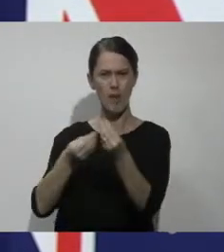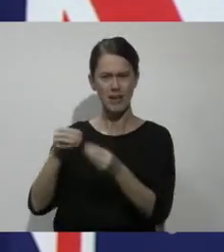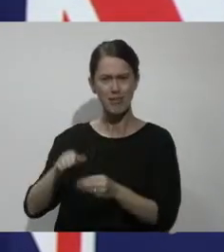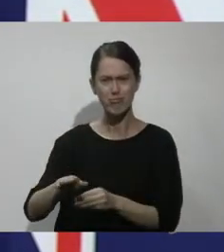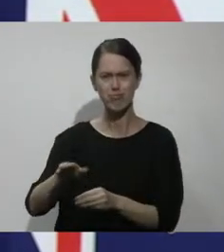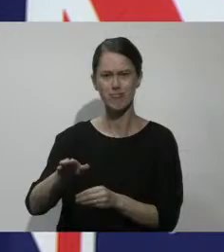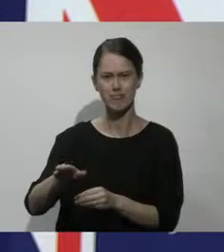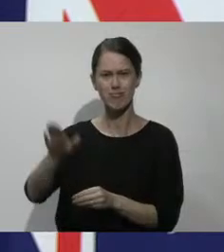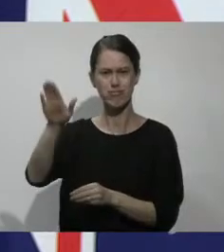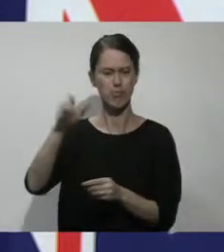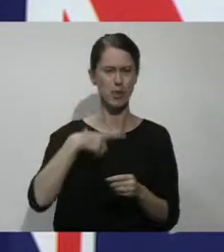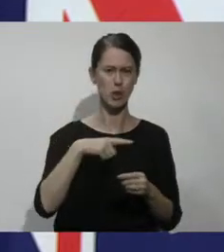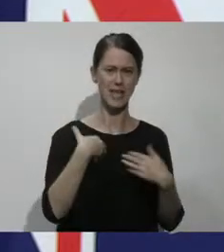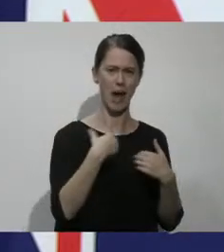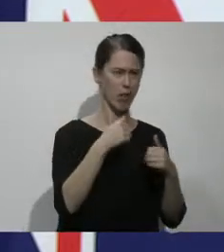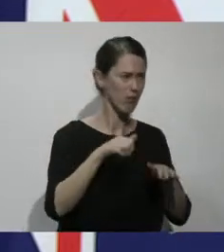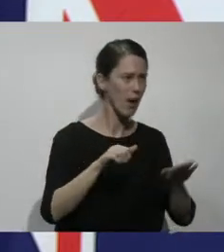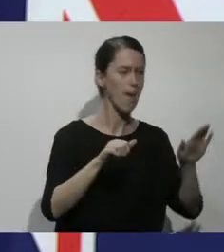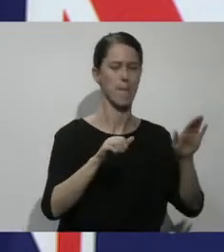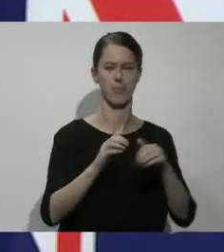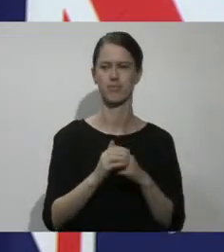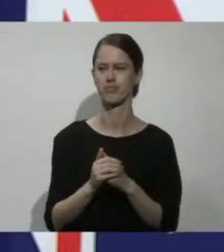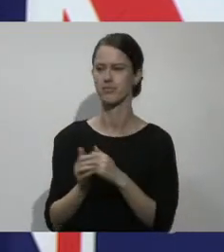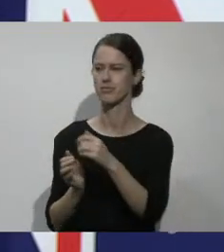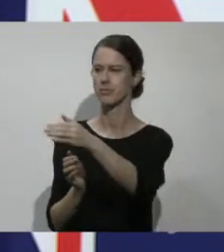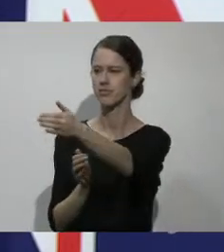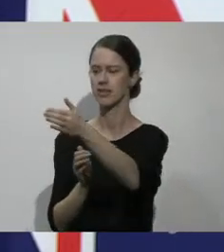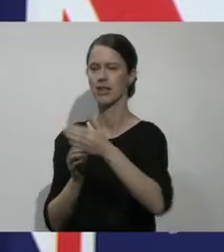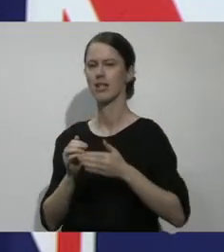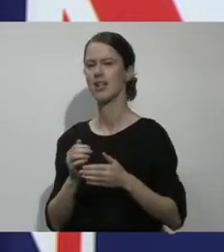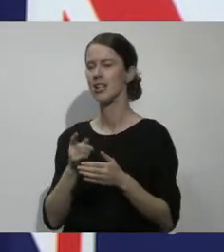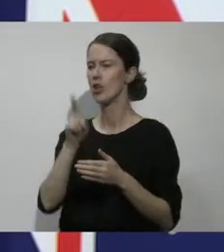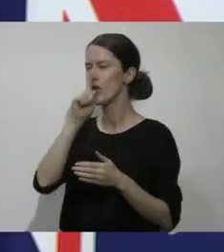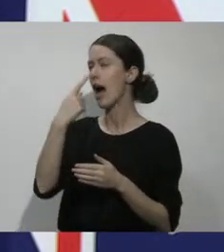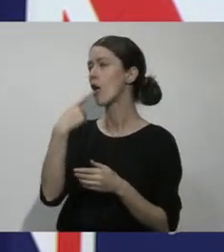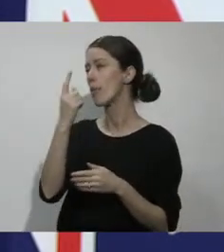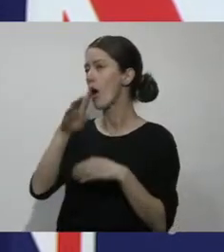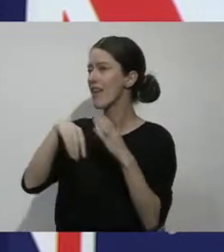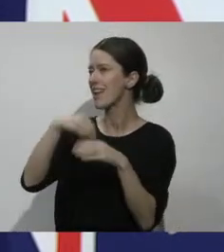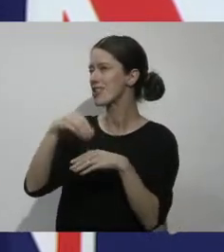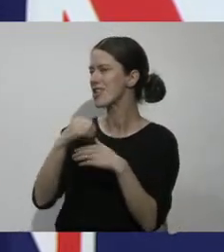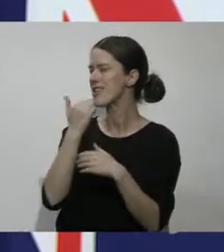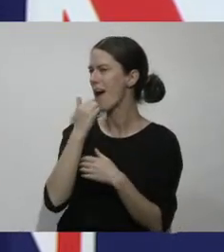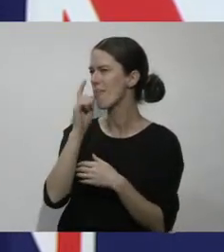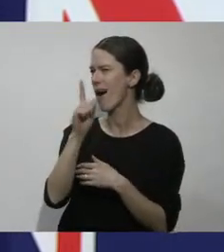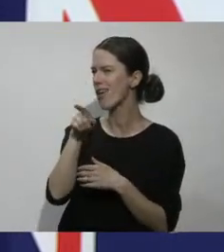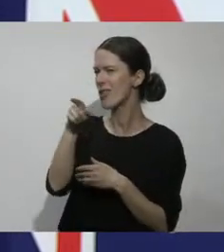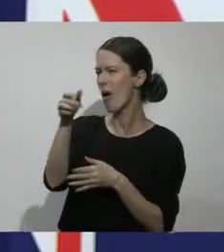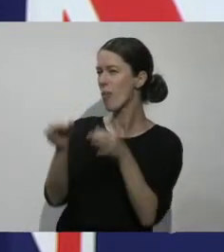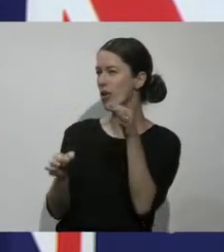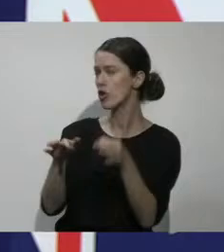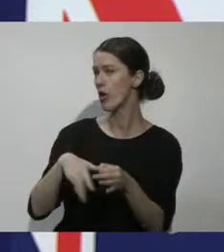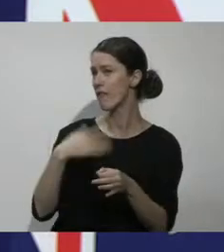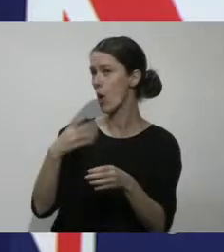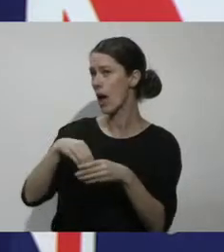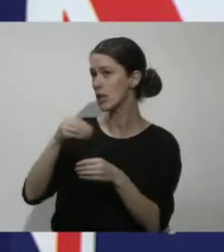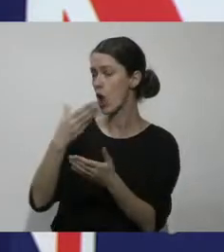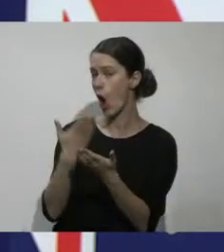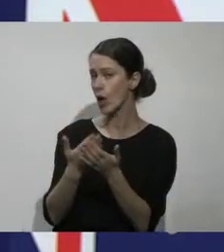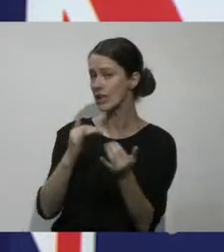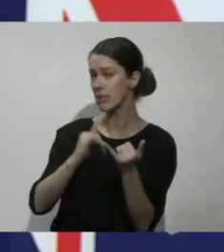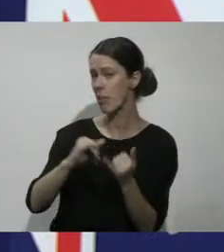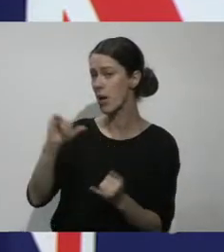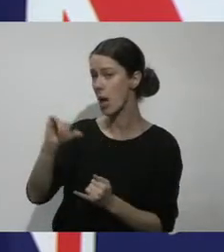I understand you're not the decision maker around the election date, but you're certainly a politician. So I wouldn't mind asking you whether you think an election on September